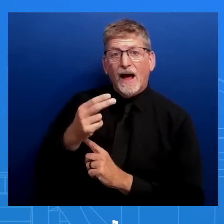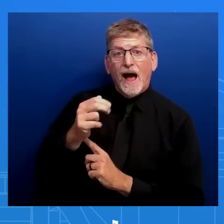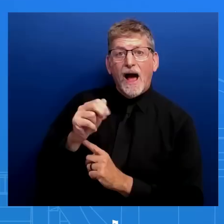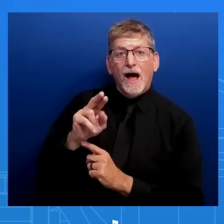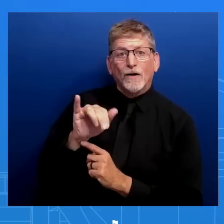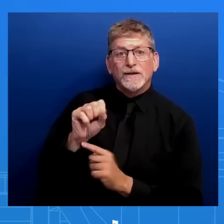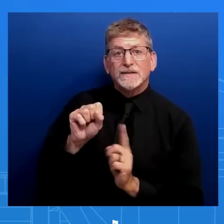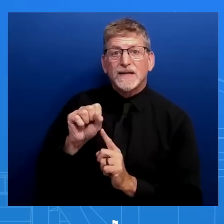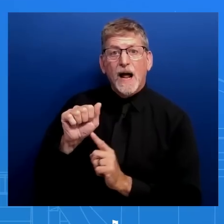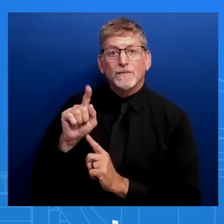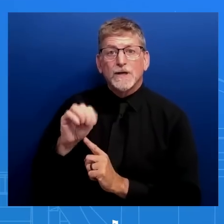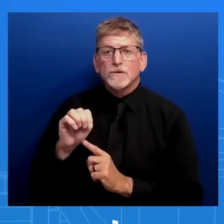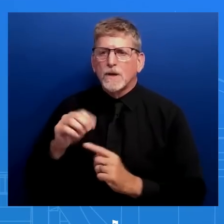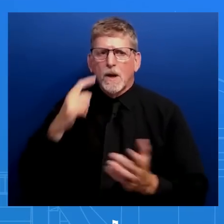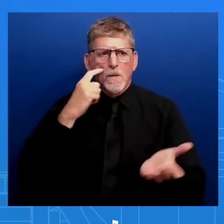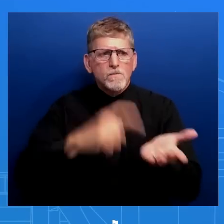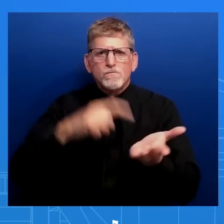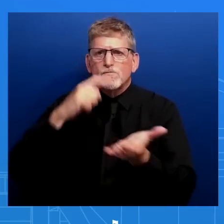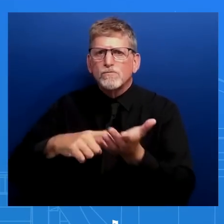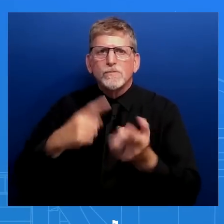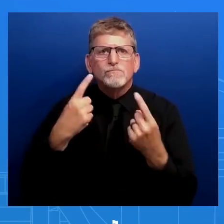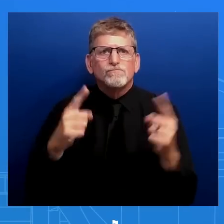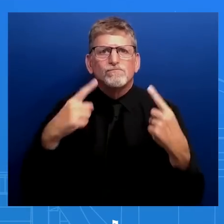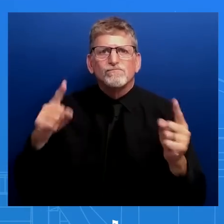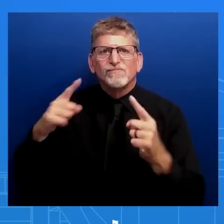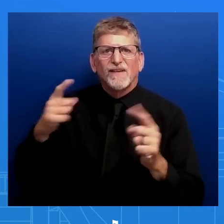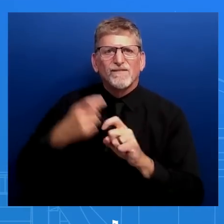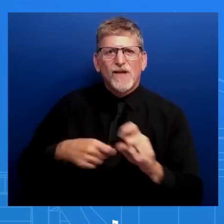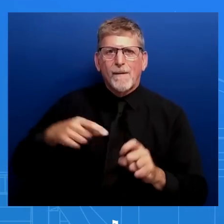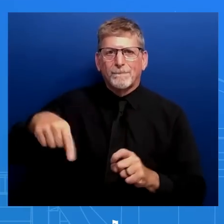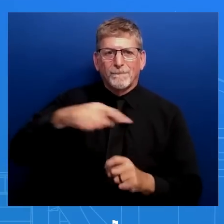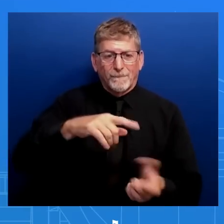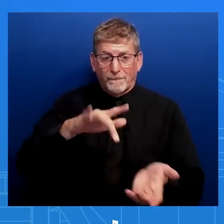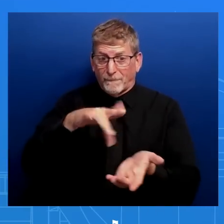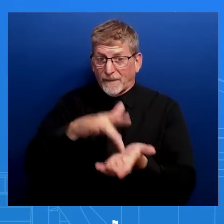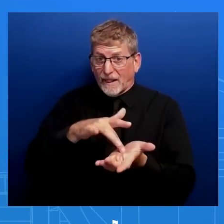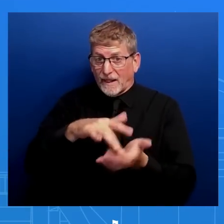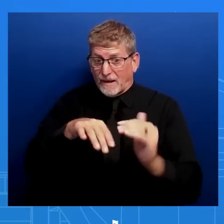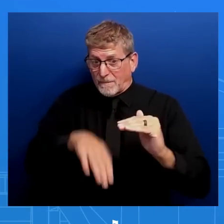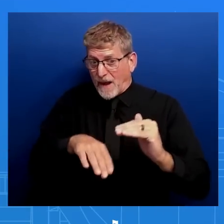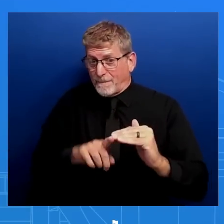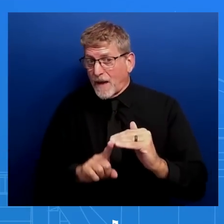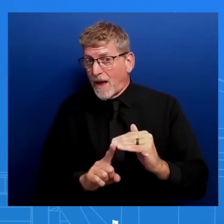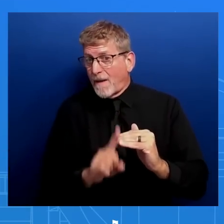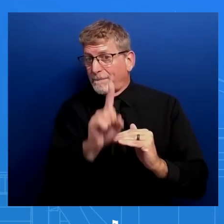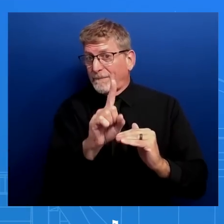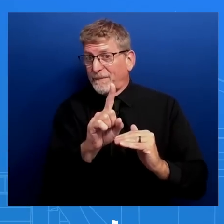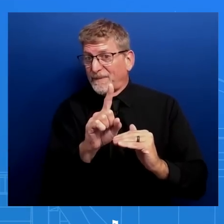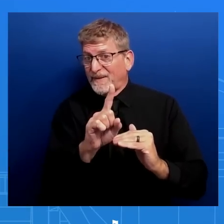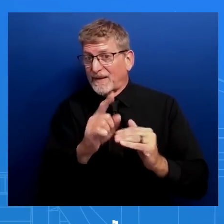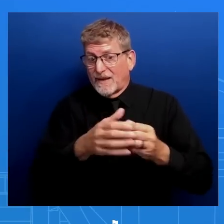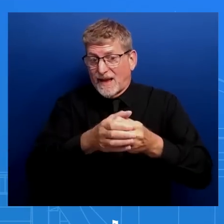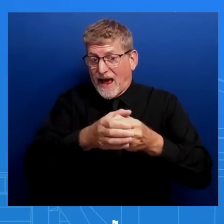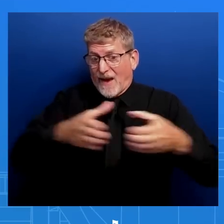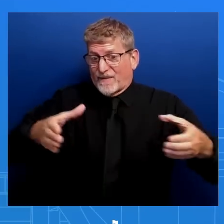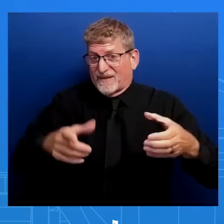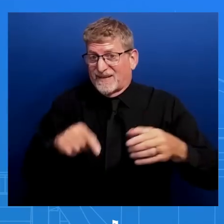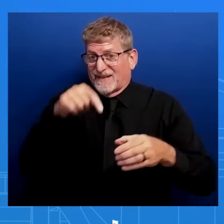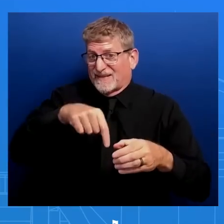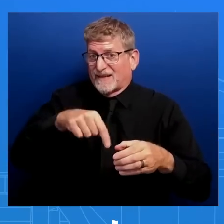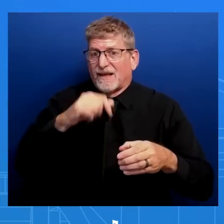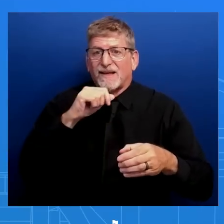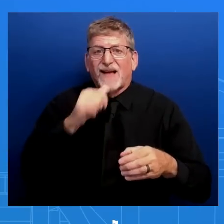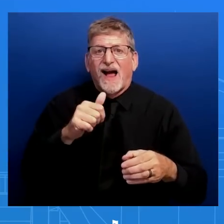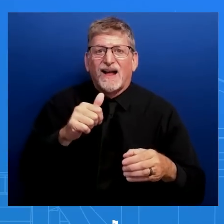the middle out and bottom up, not the top down. The president's economic strategy has powered the strongest recovery of